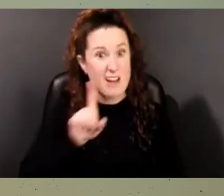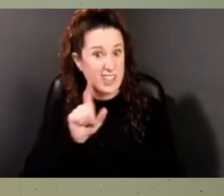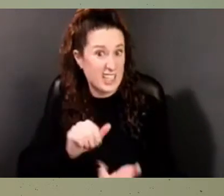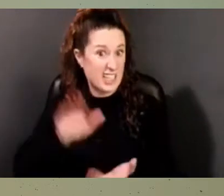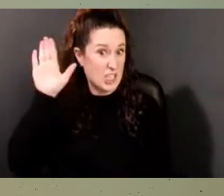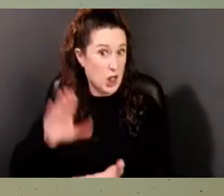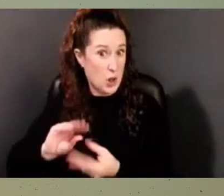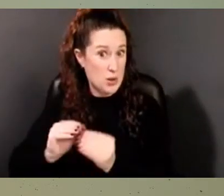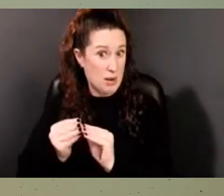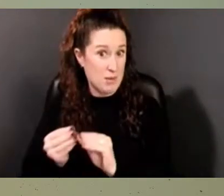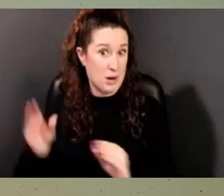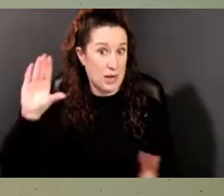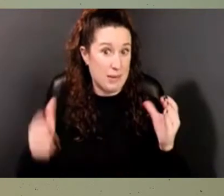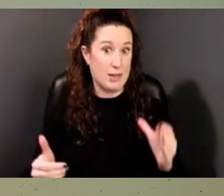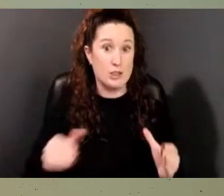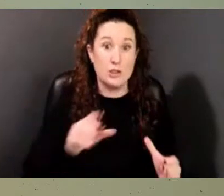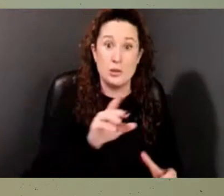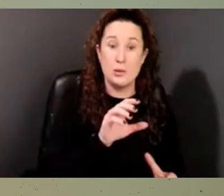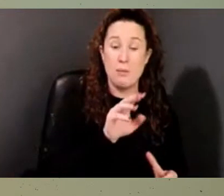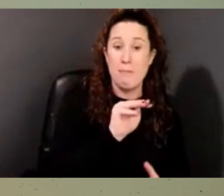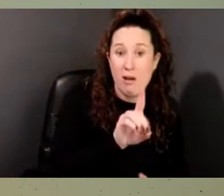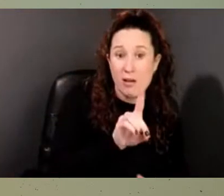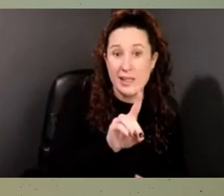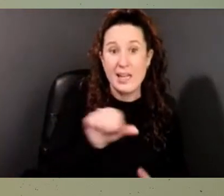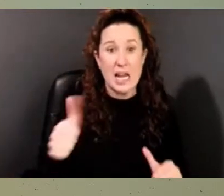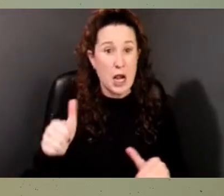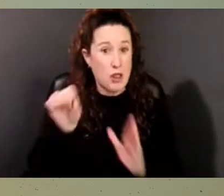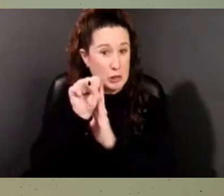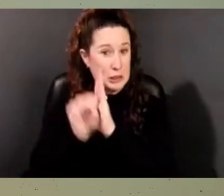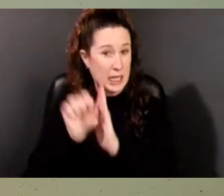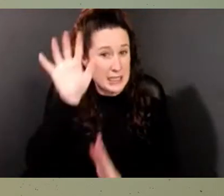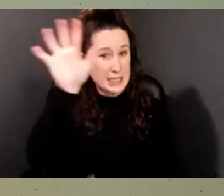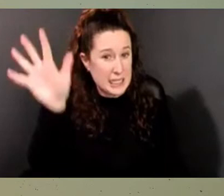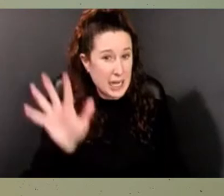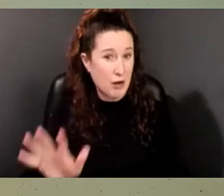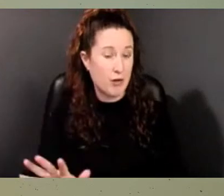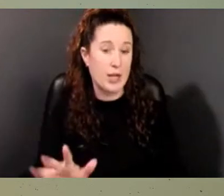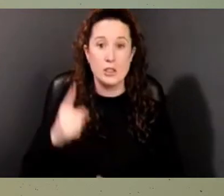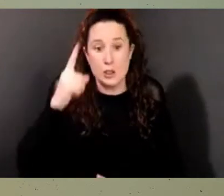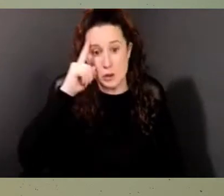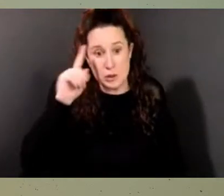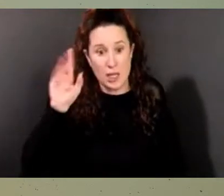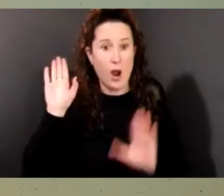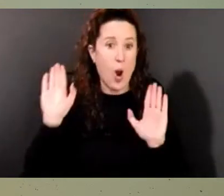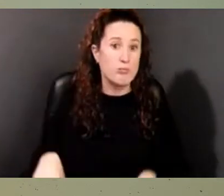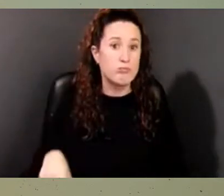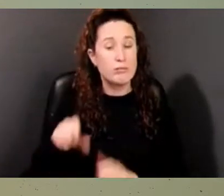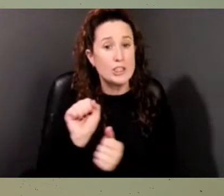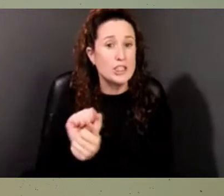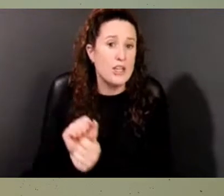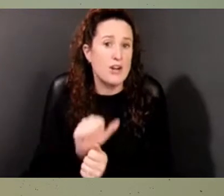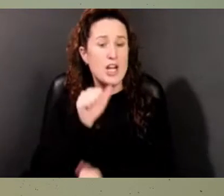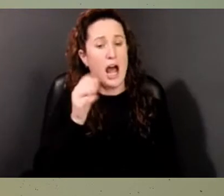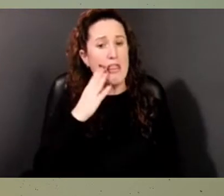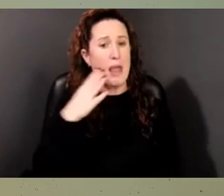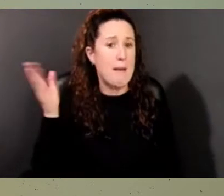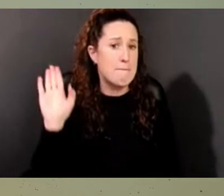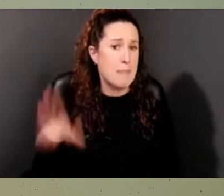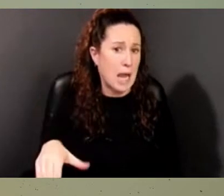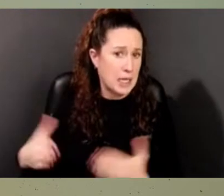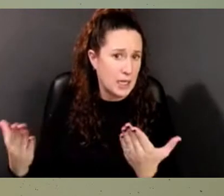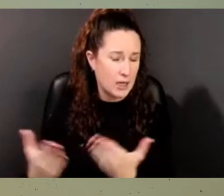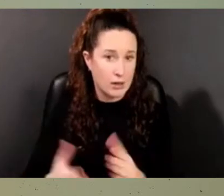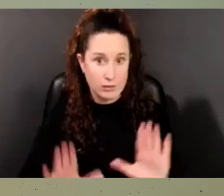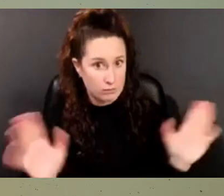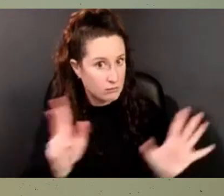southern states. And then the idea is that slavery wasn't that bad. It wasn't that brutal. It absolutely is. When you're keeping freedom